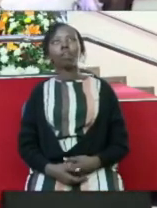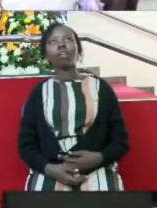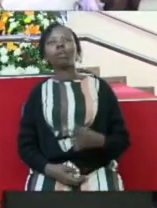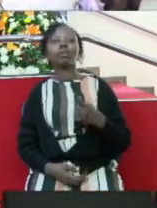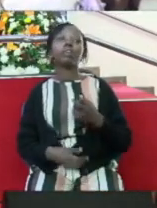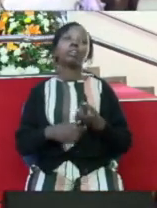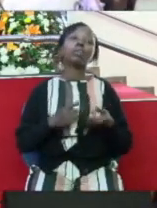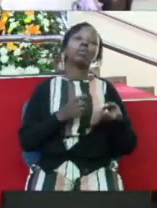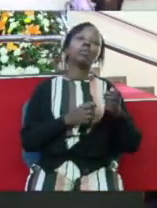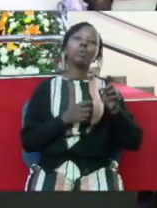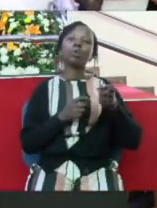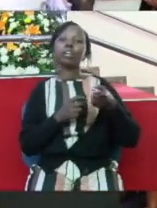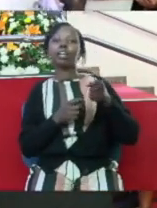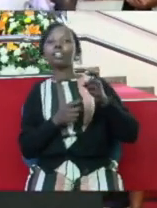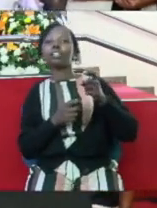wewe